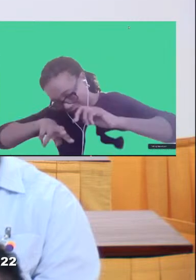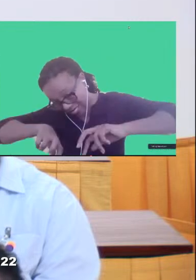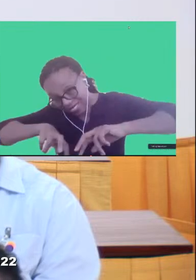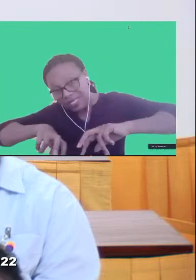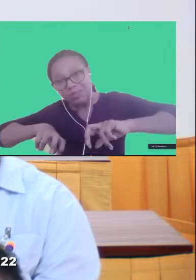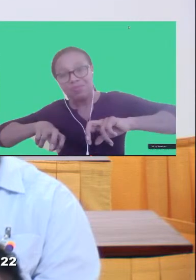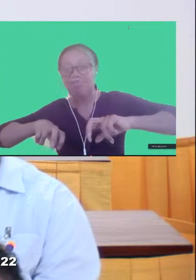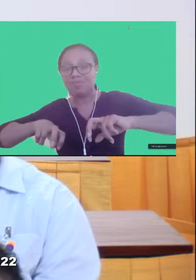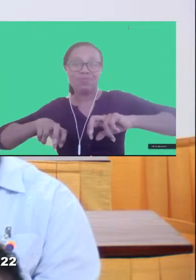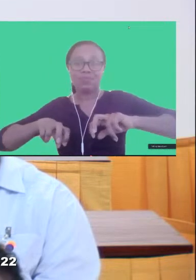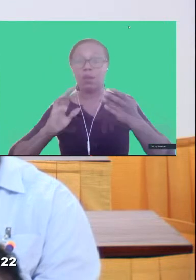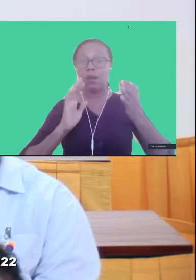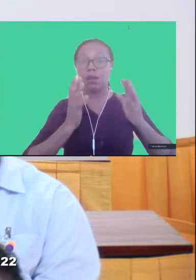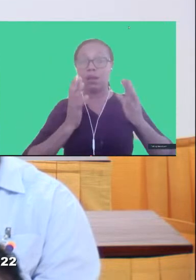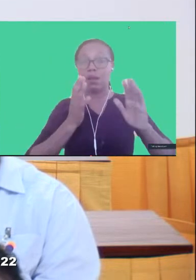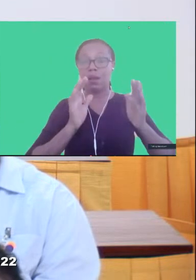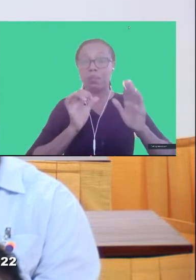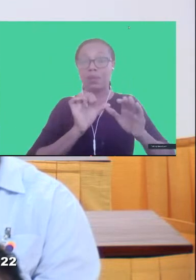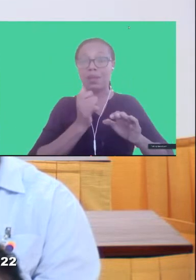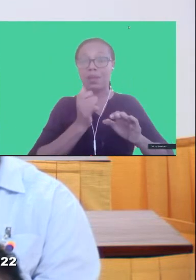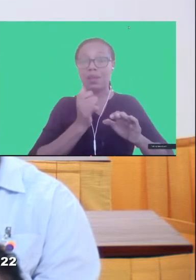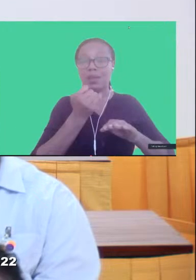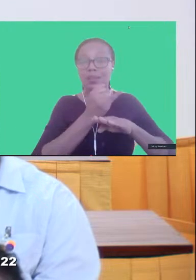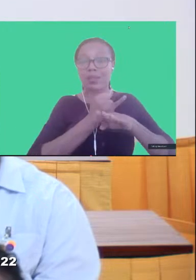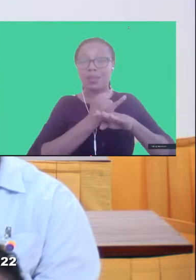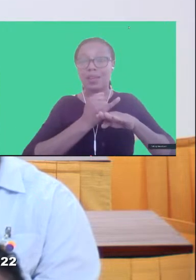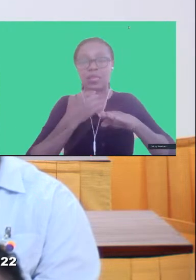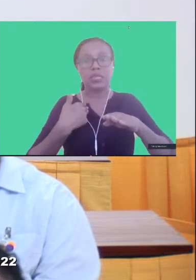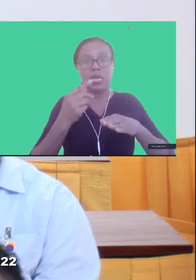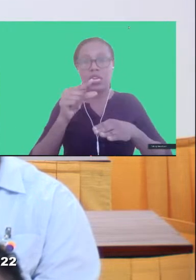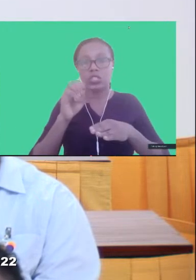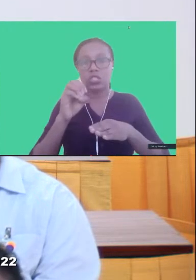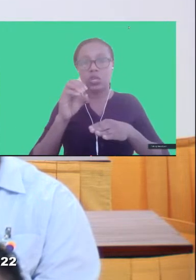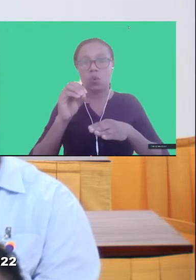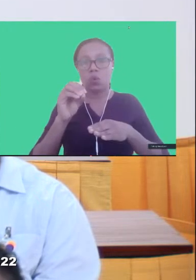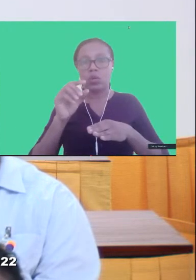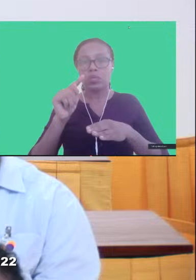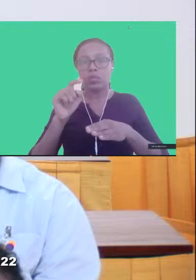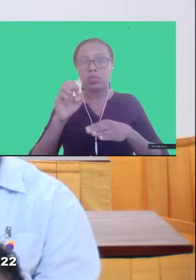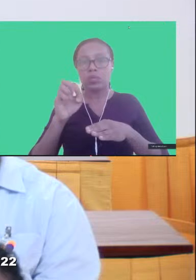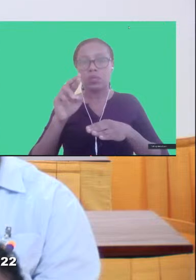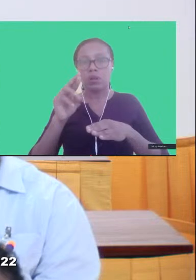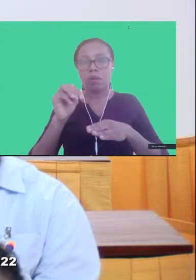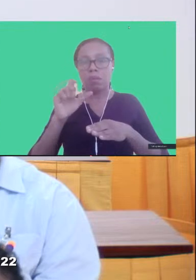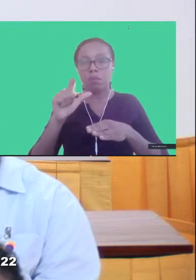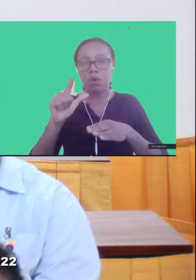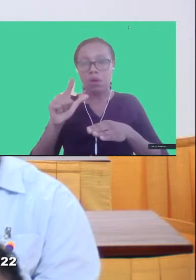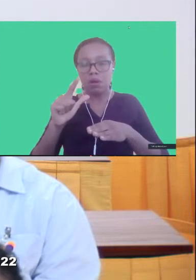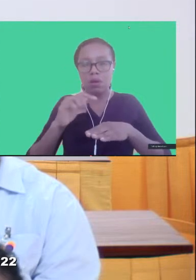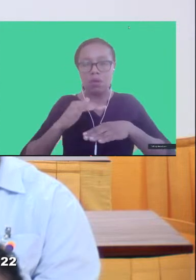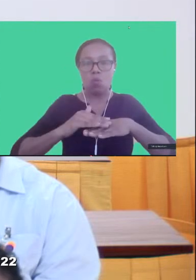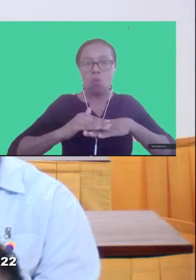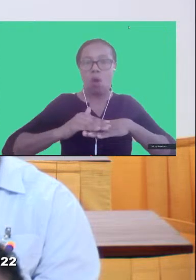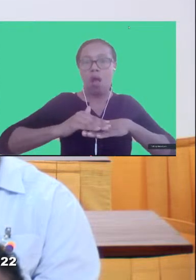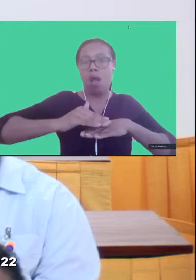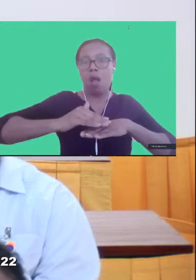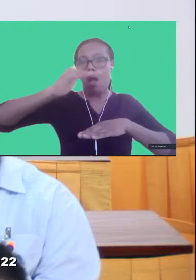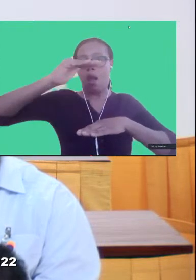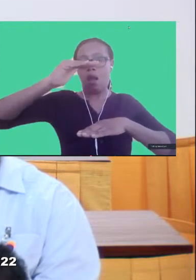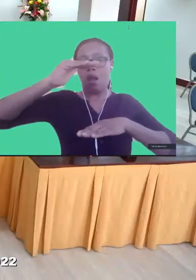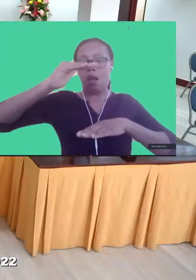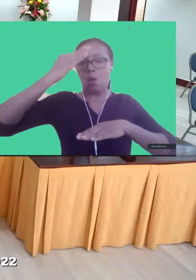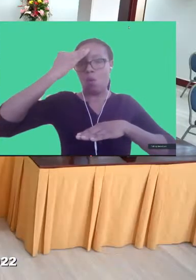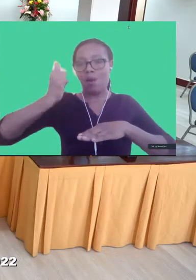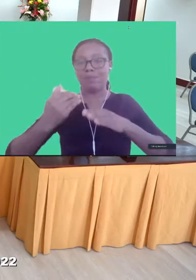quite high geothermal gradients because of their geological makeup. Those islands are volcanic in origin. They're formed as a result